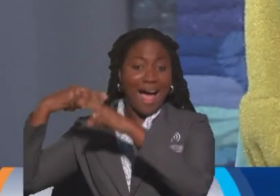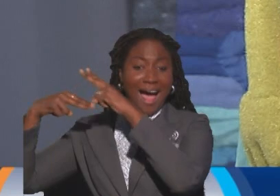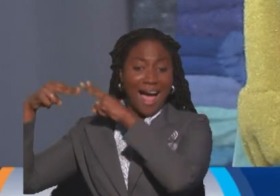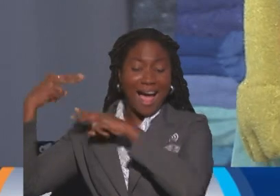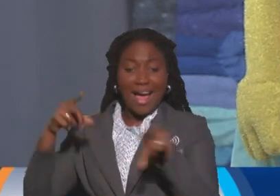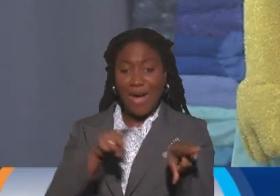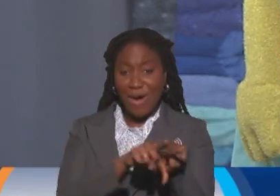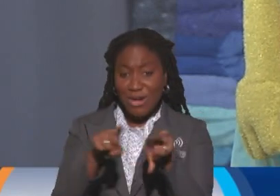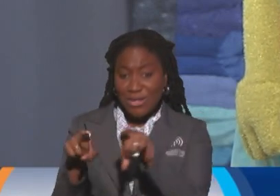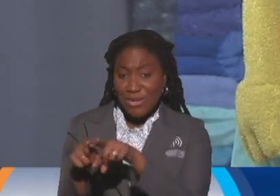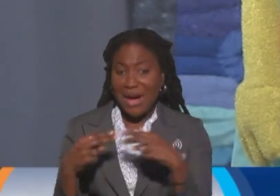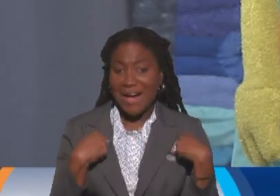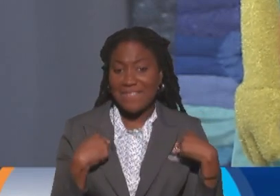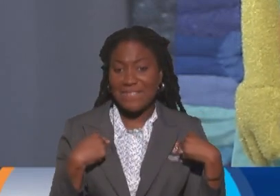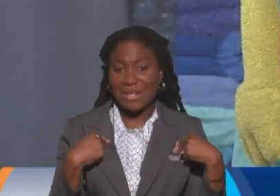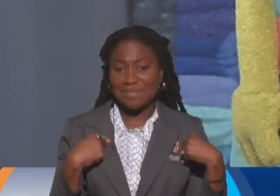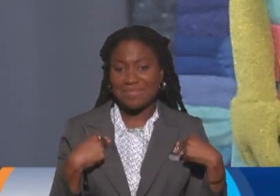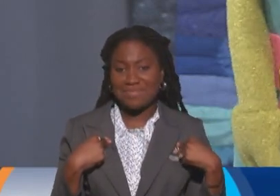also have